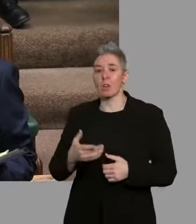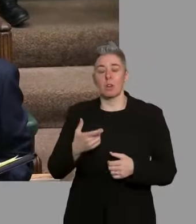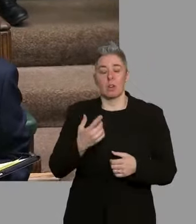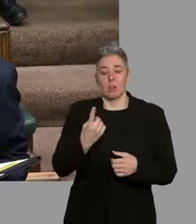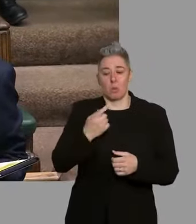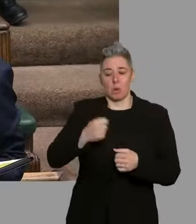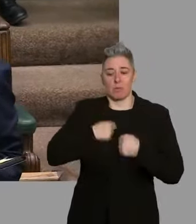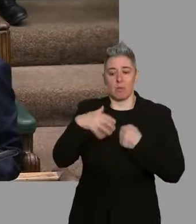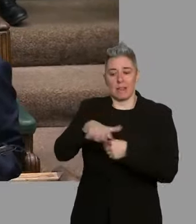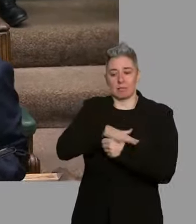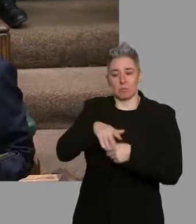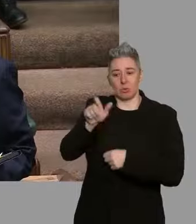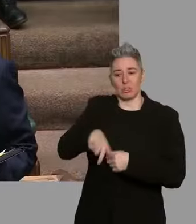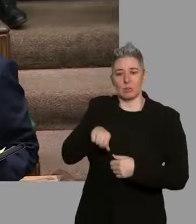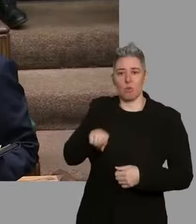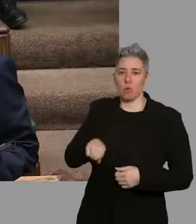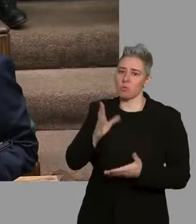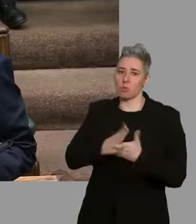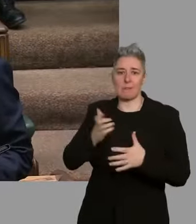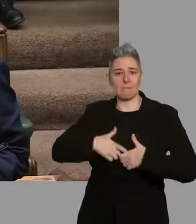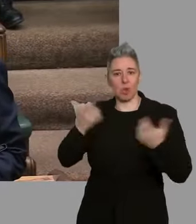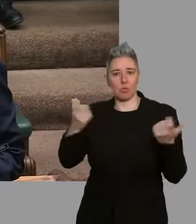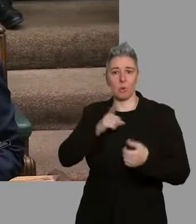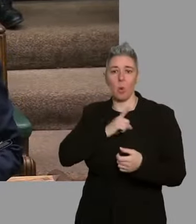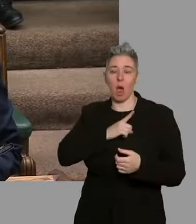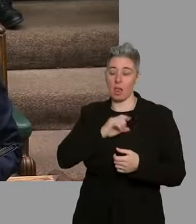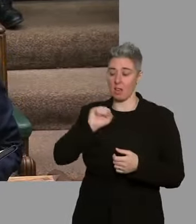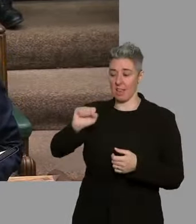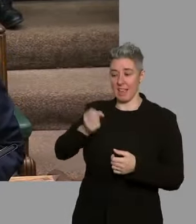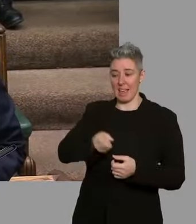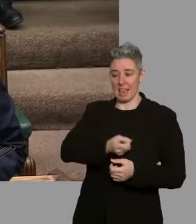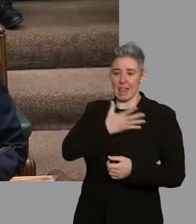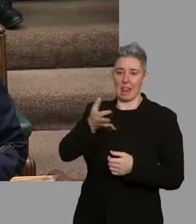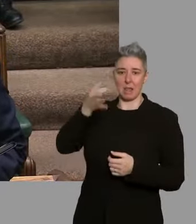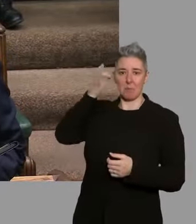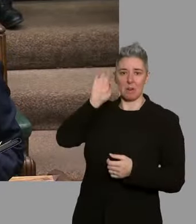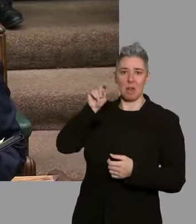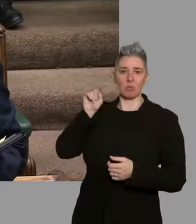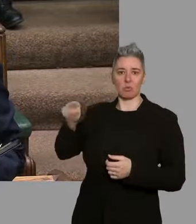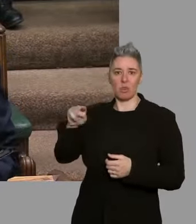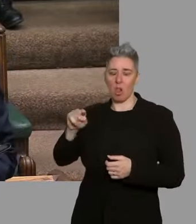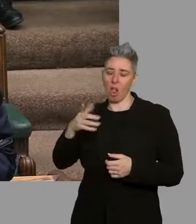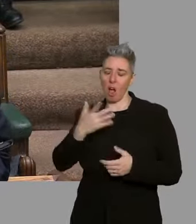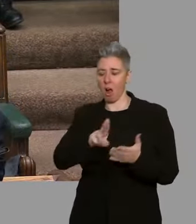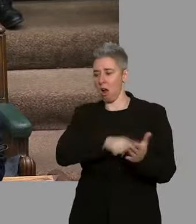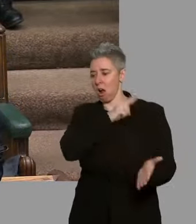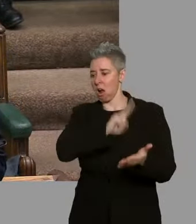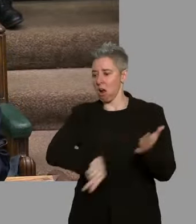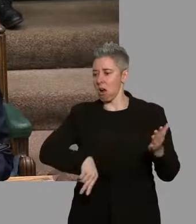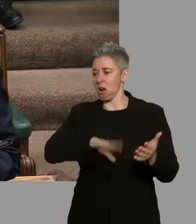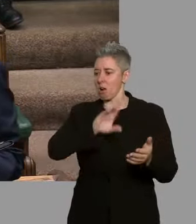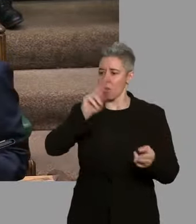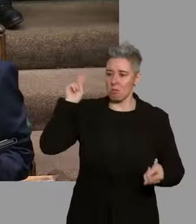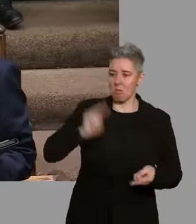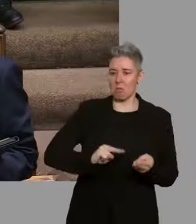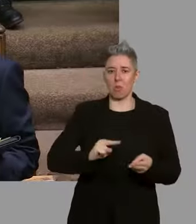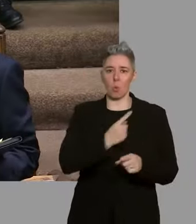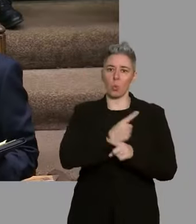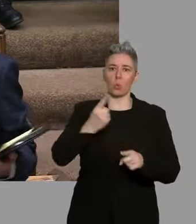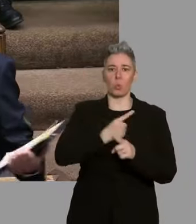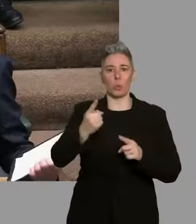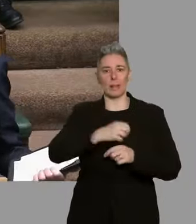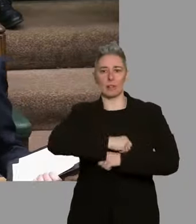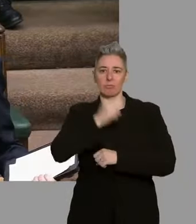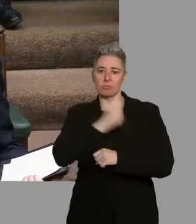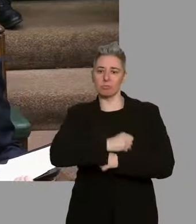employing a ridiculous number of people on £100,000 salaries. But she's even more furious because they're taking on another one. Behind closed